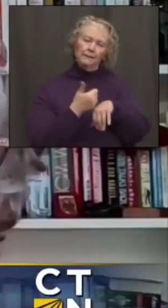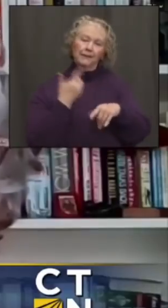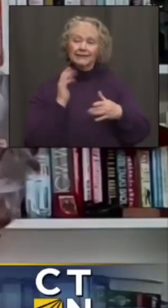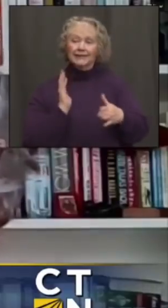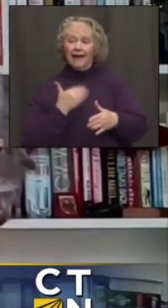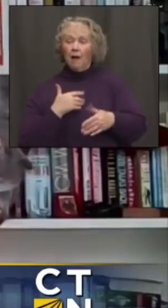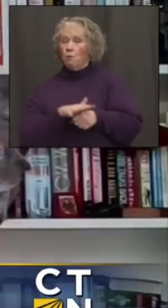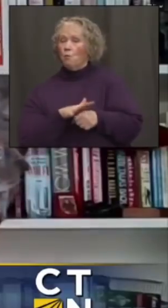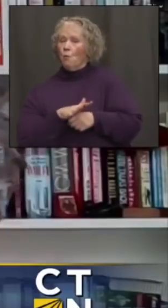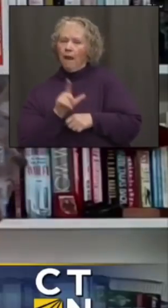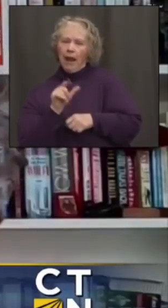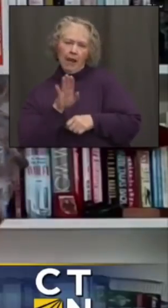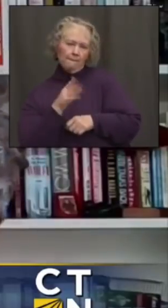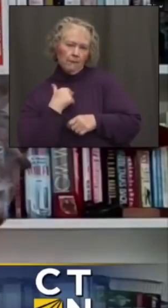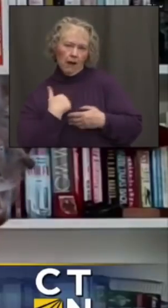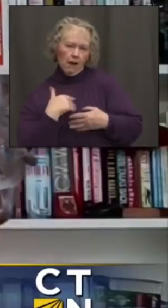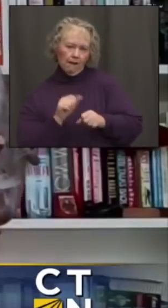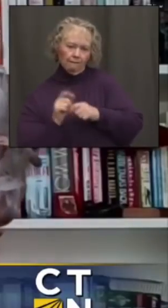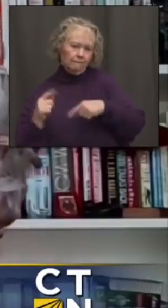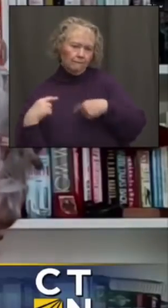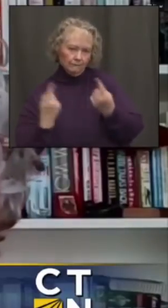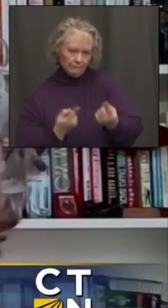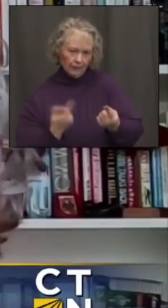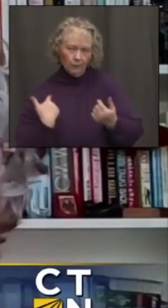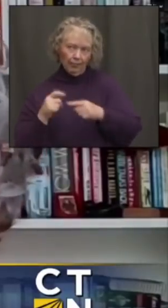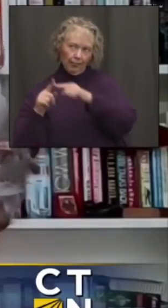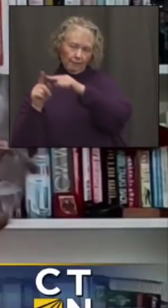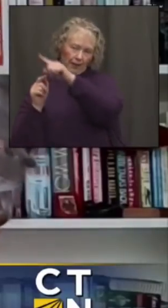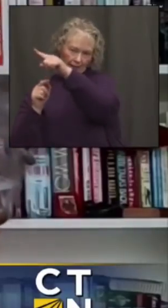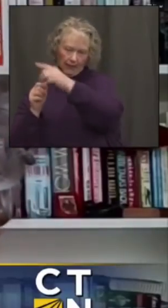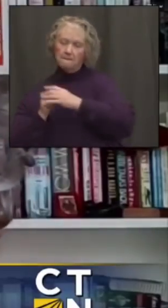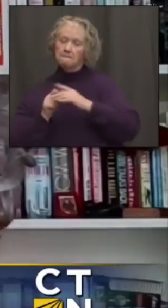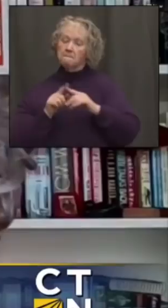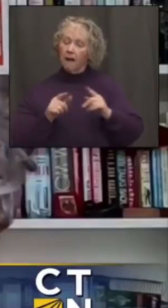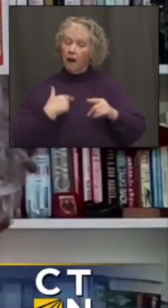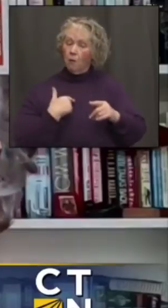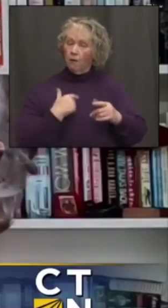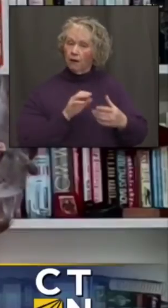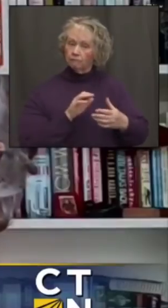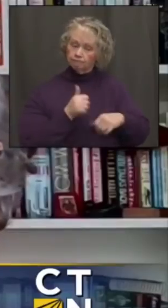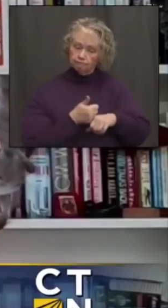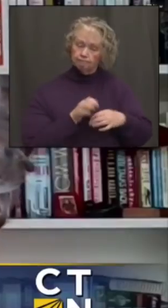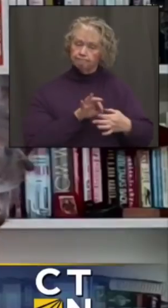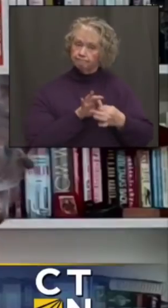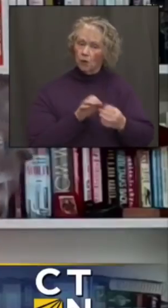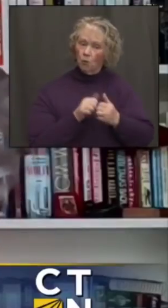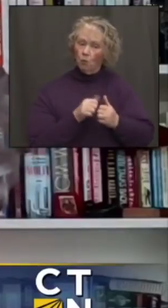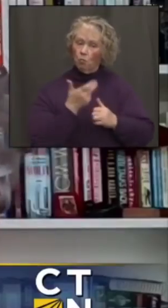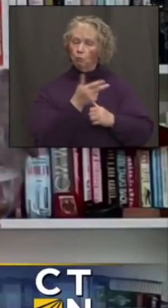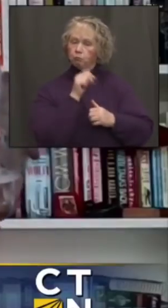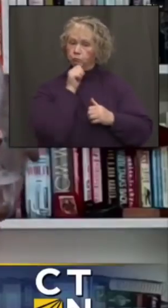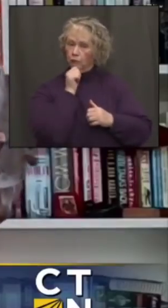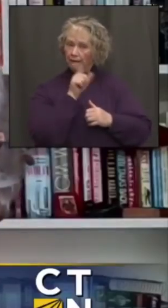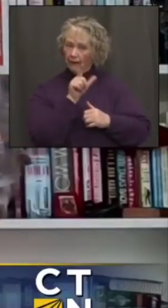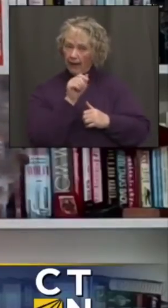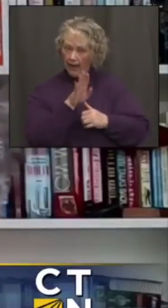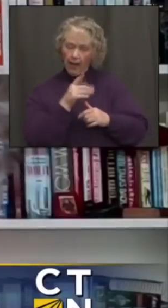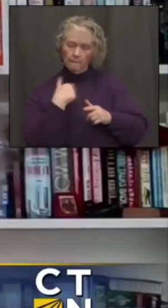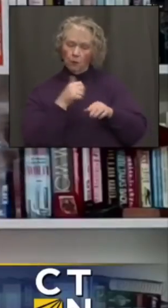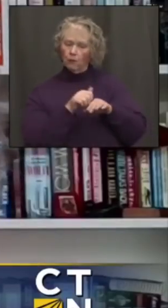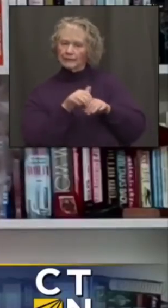Yeah, we are also, Governor, ramping up our capacity to do genomic sequencing. We're going to be putting that capacity in place